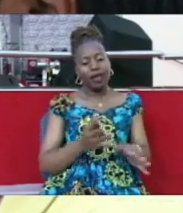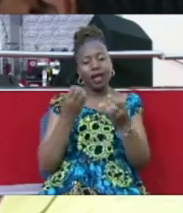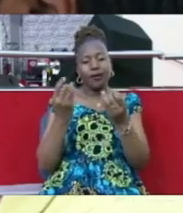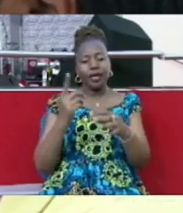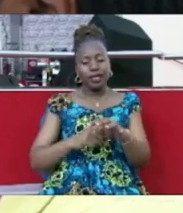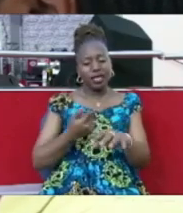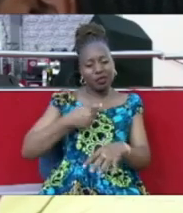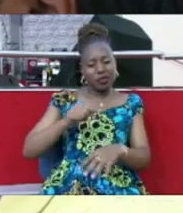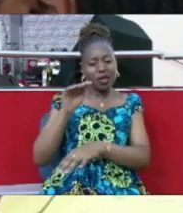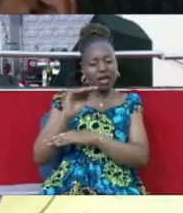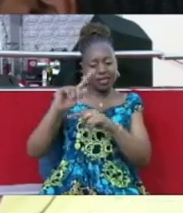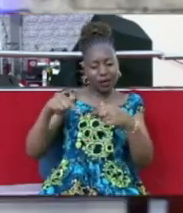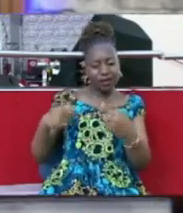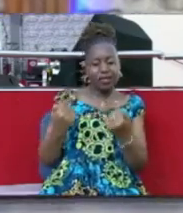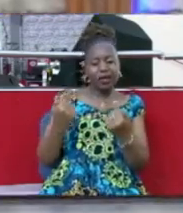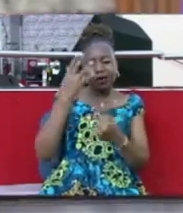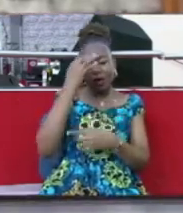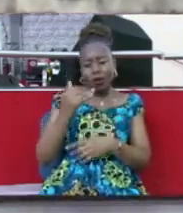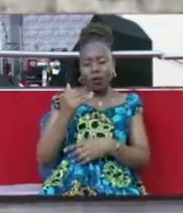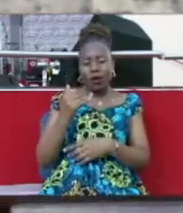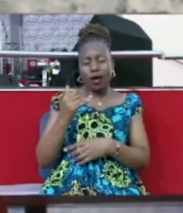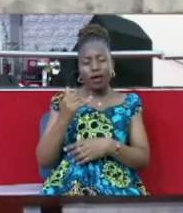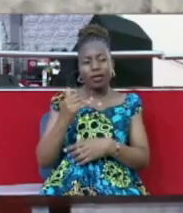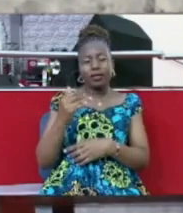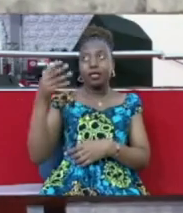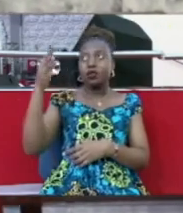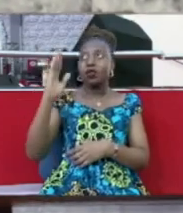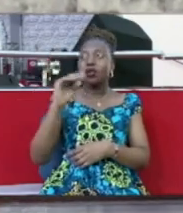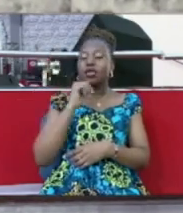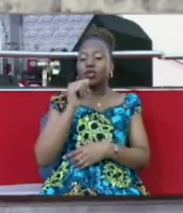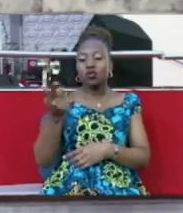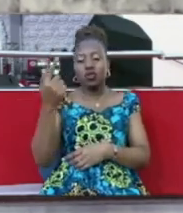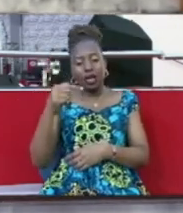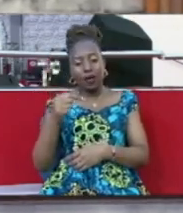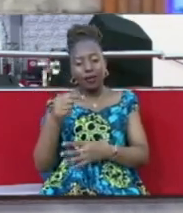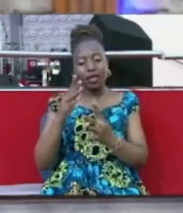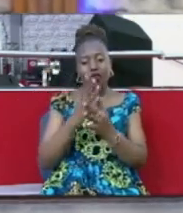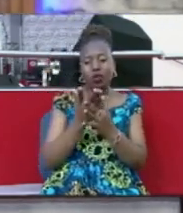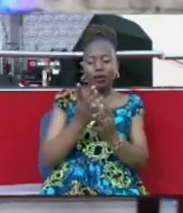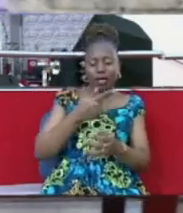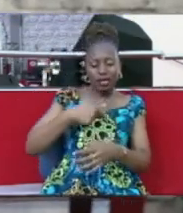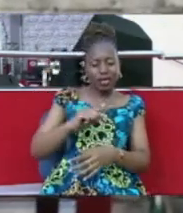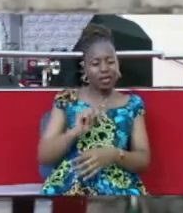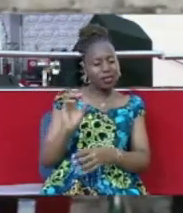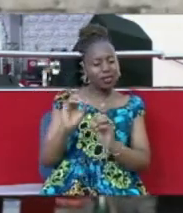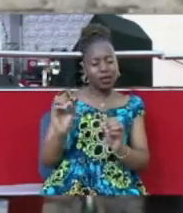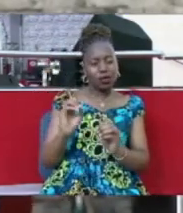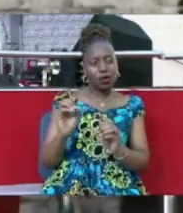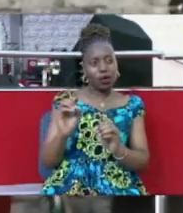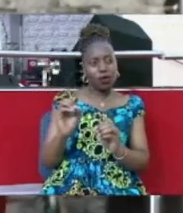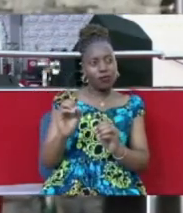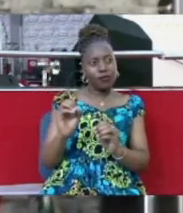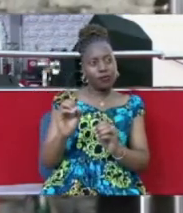why isn't God moving in our midst? Who are we praising? Mara mingi tunajiuliza mbona Mungu hatembei katika mambo